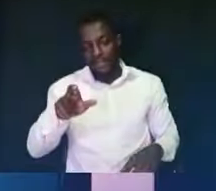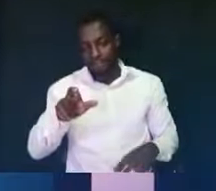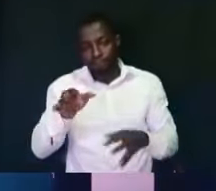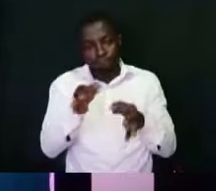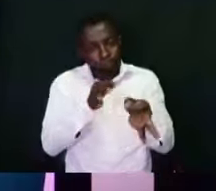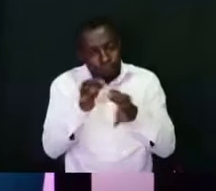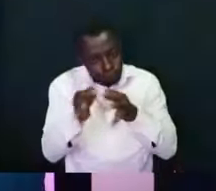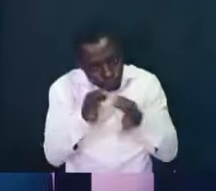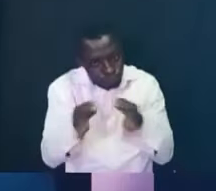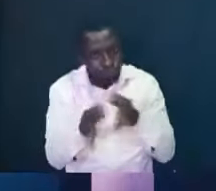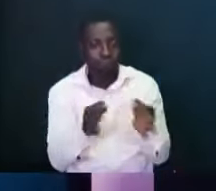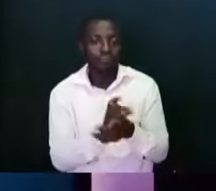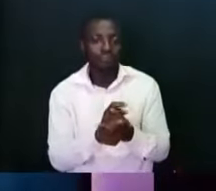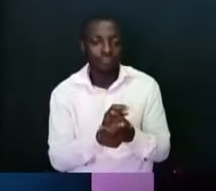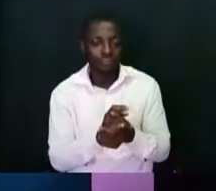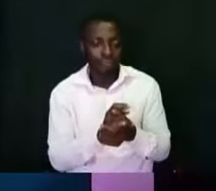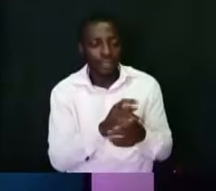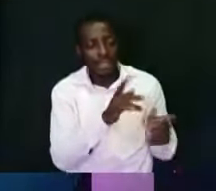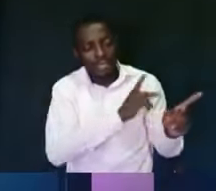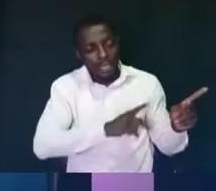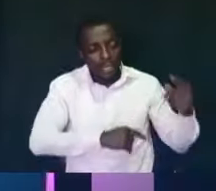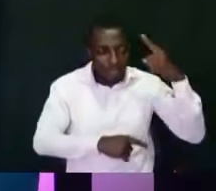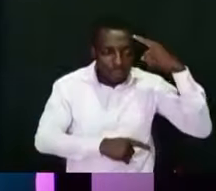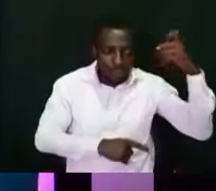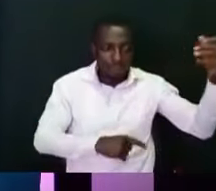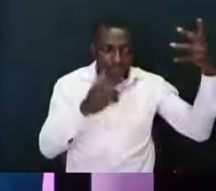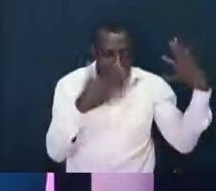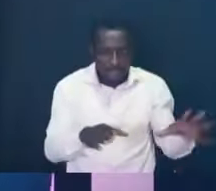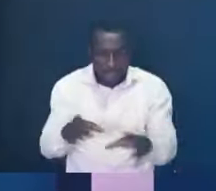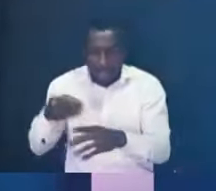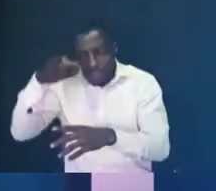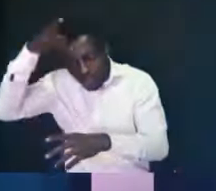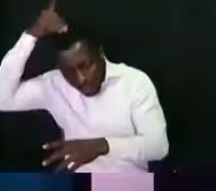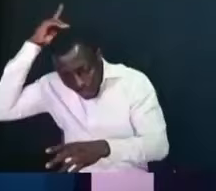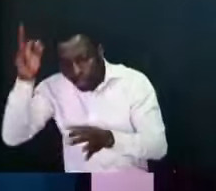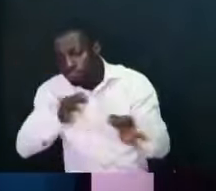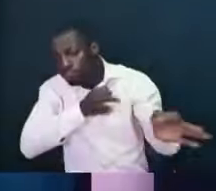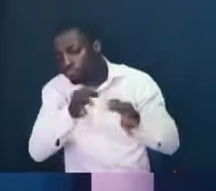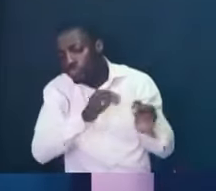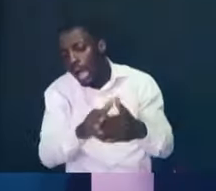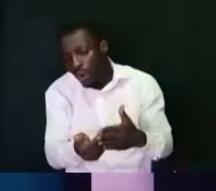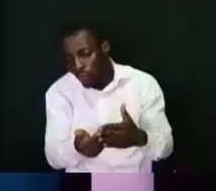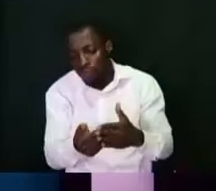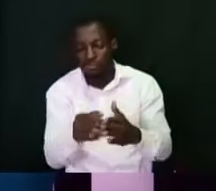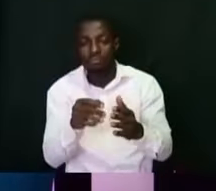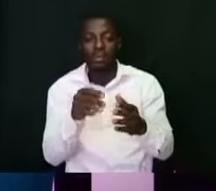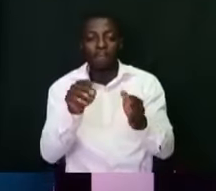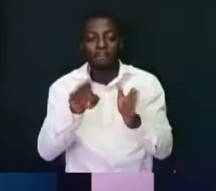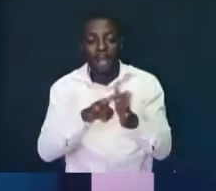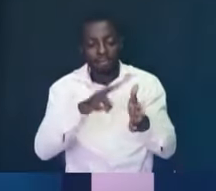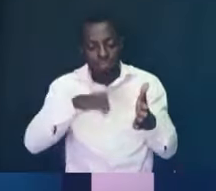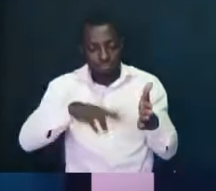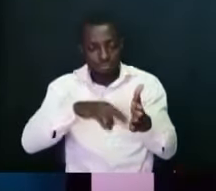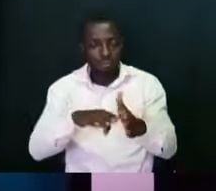of his interpretation. Daniel 2 verse 44.